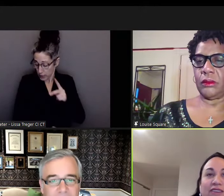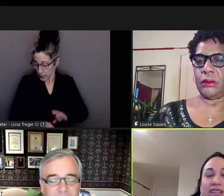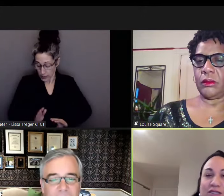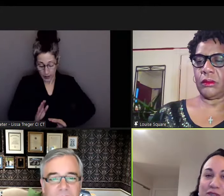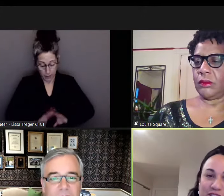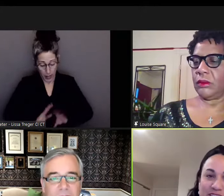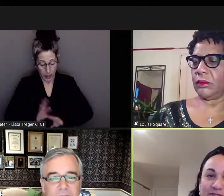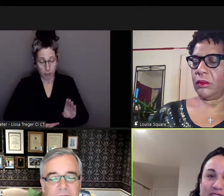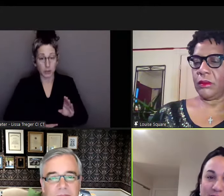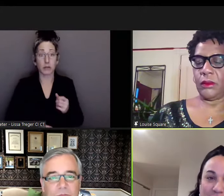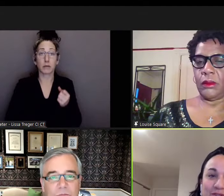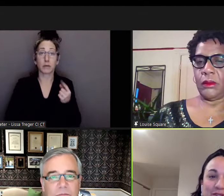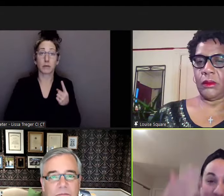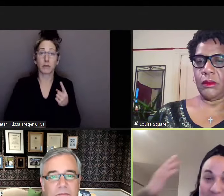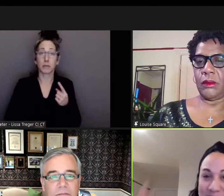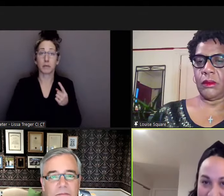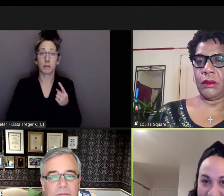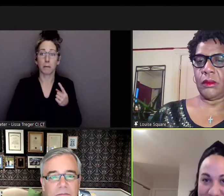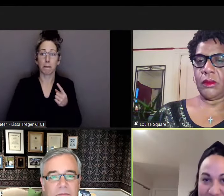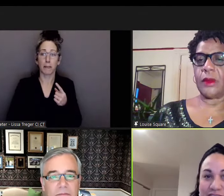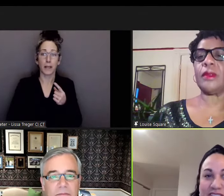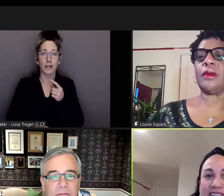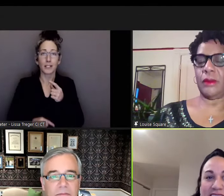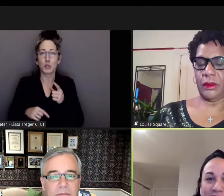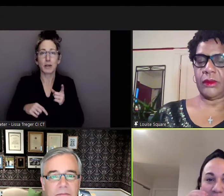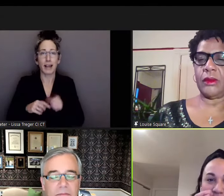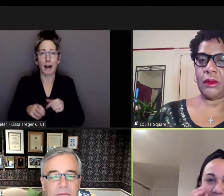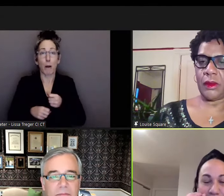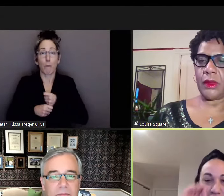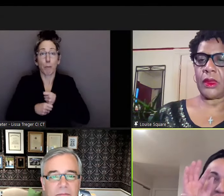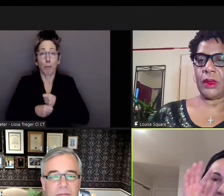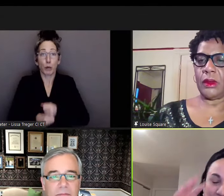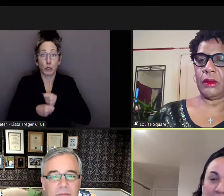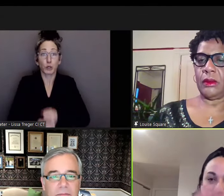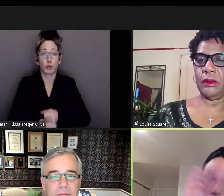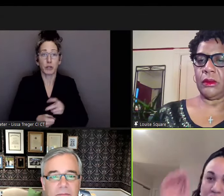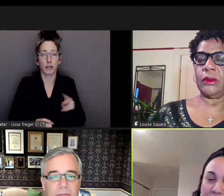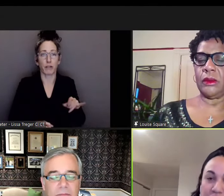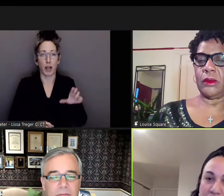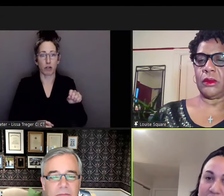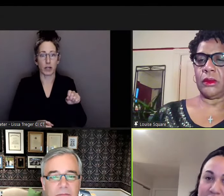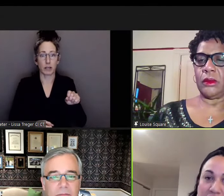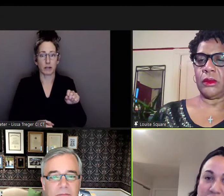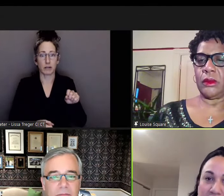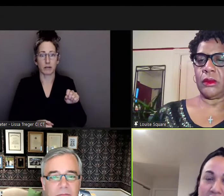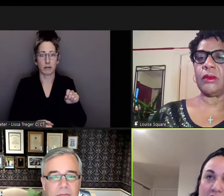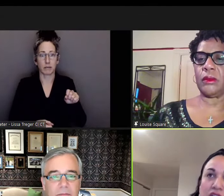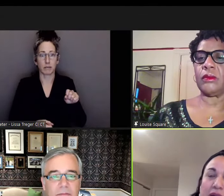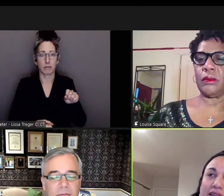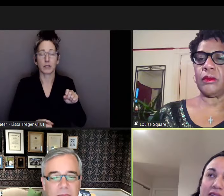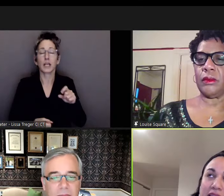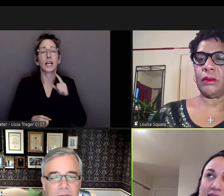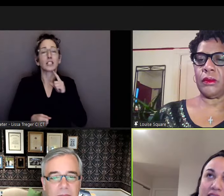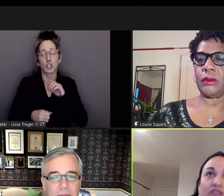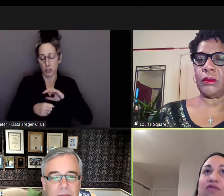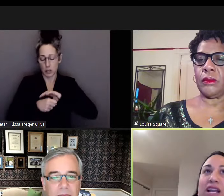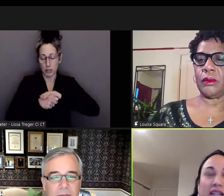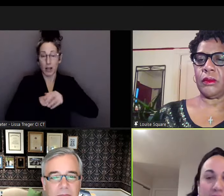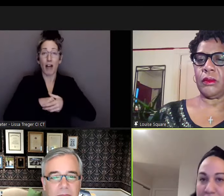it's not giving us the machinery to produce this virus. It's just letting us kind of show it on the surface of our cells. So